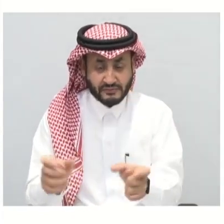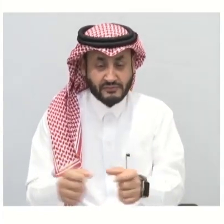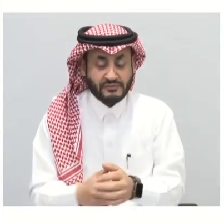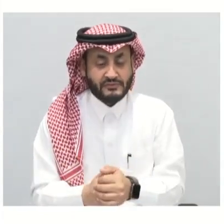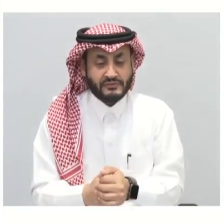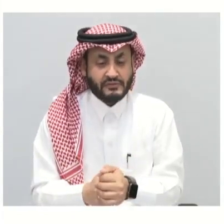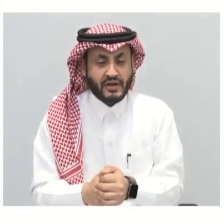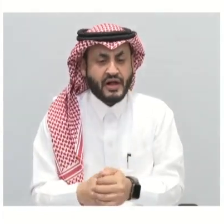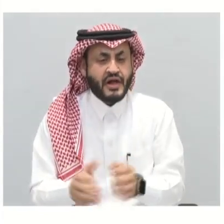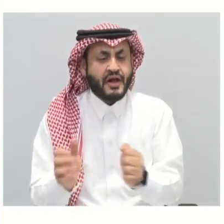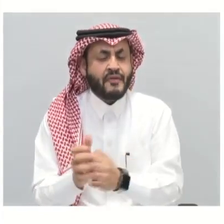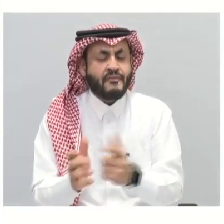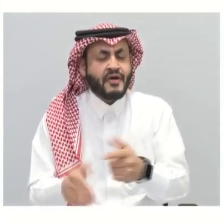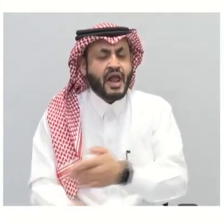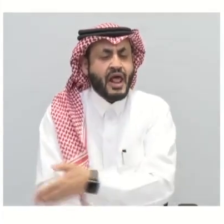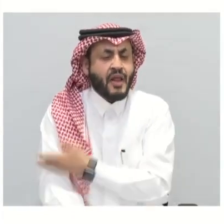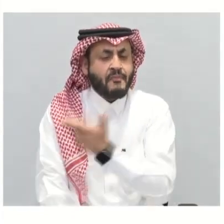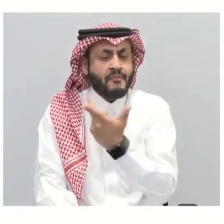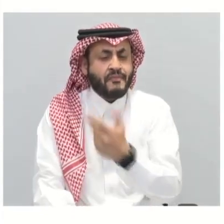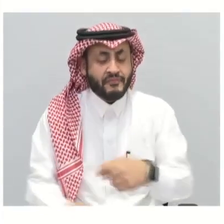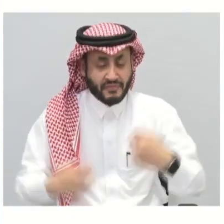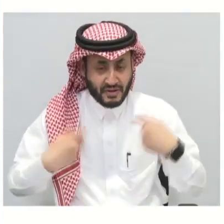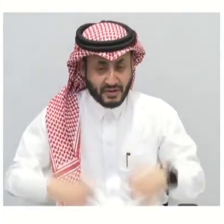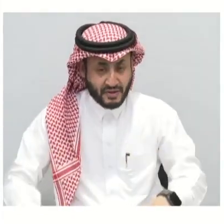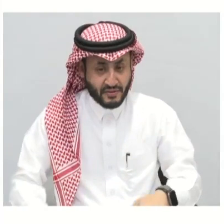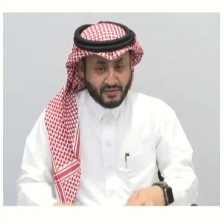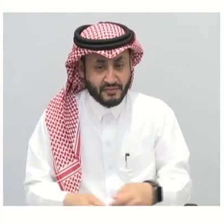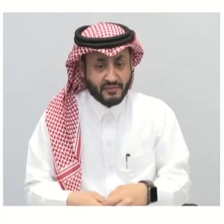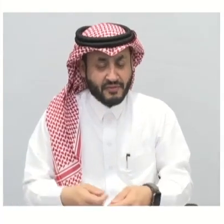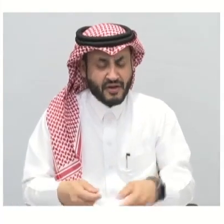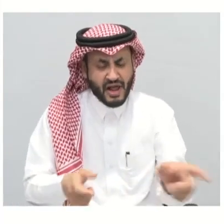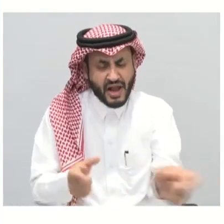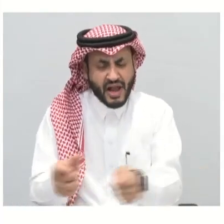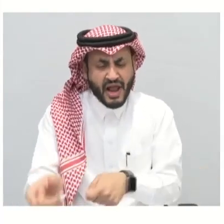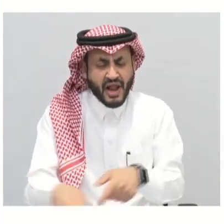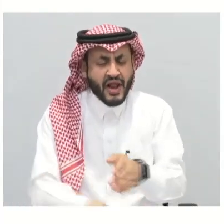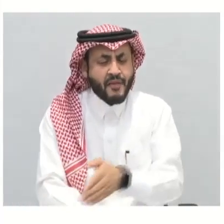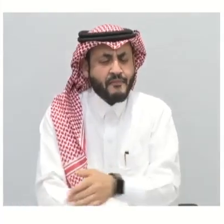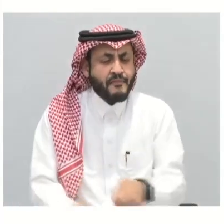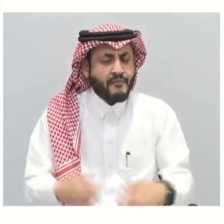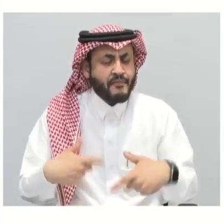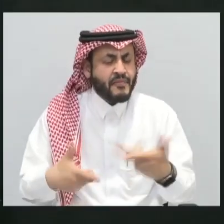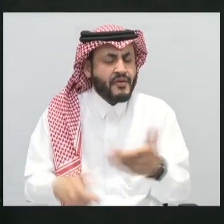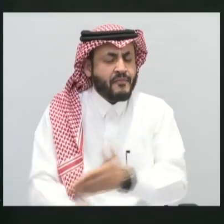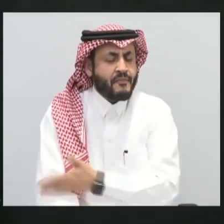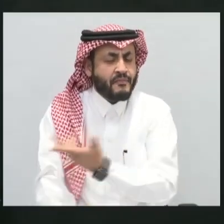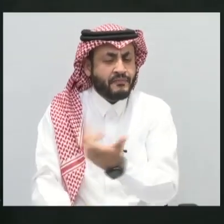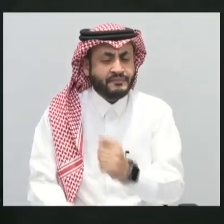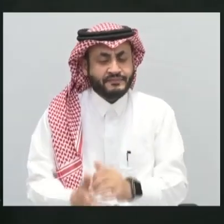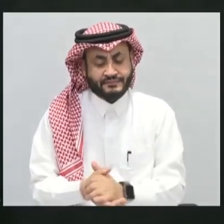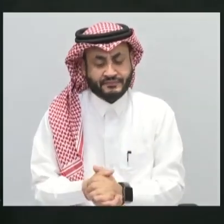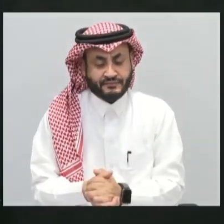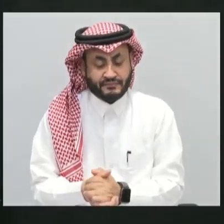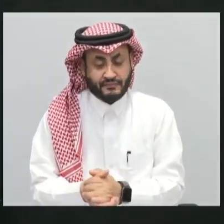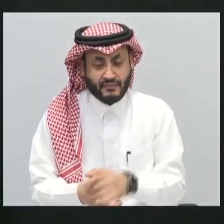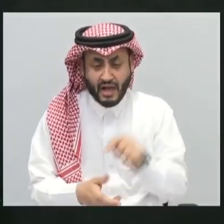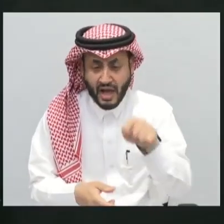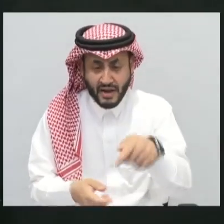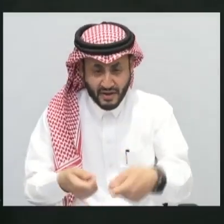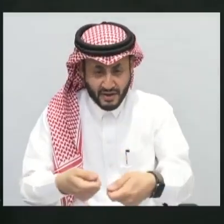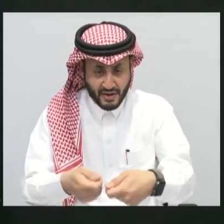where do or who helps them with their clothing choices. So if they want to buy clothes,